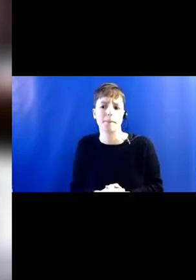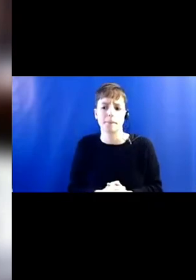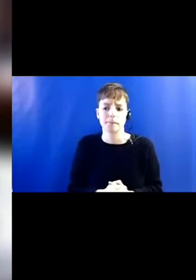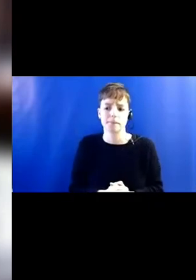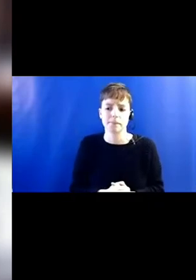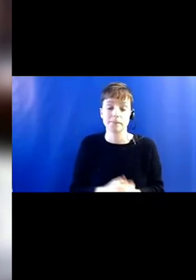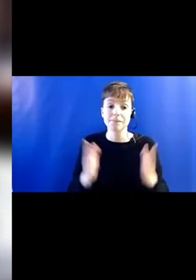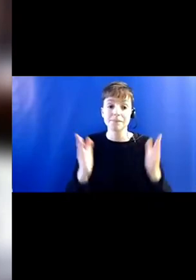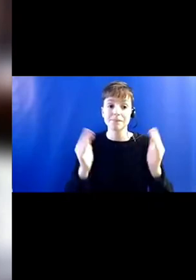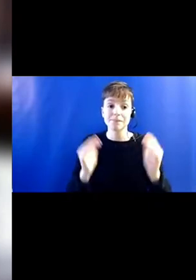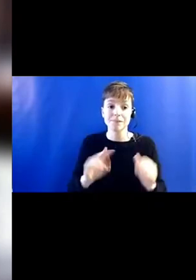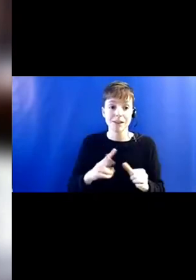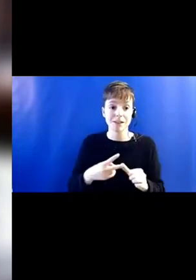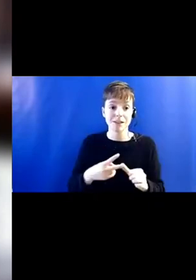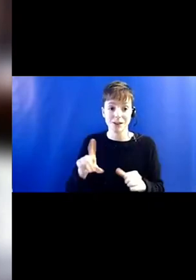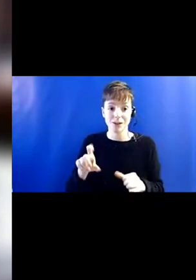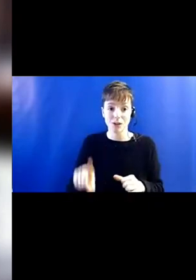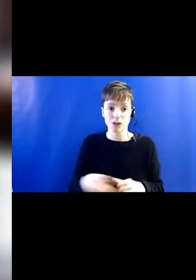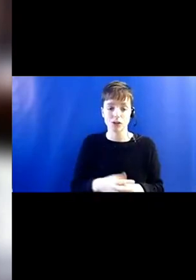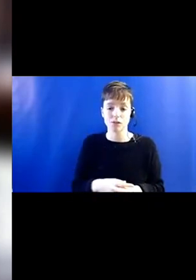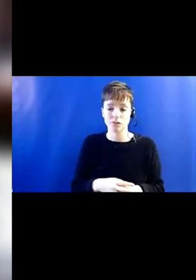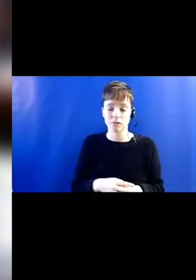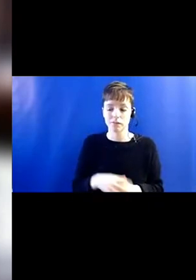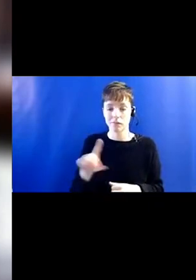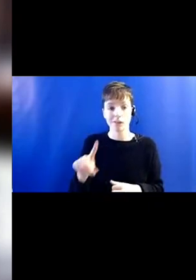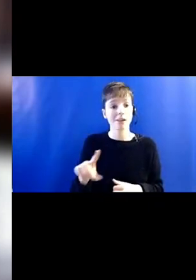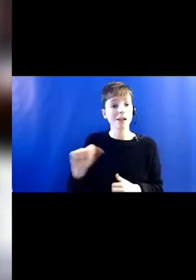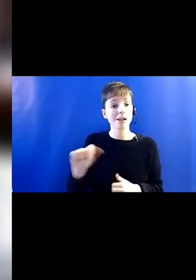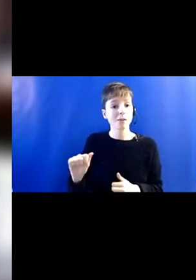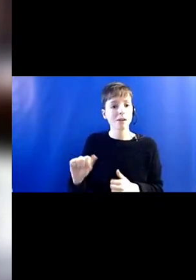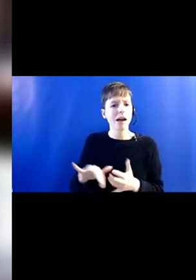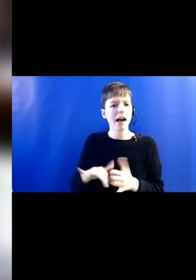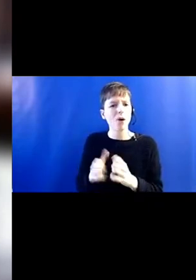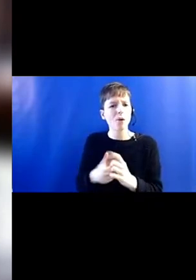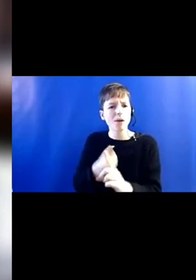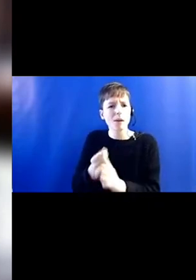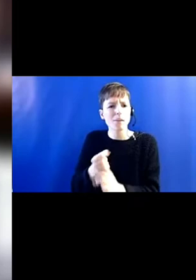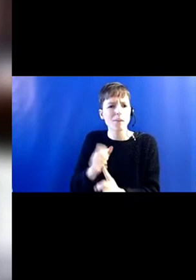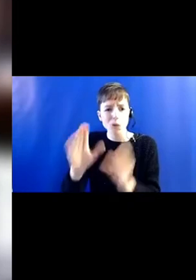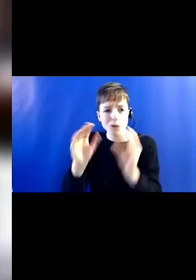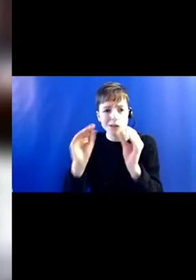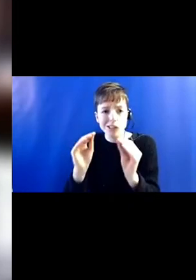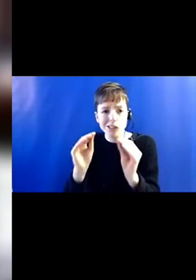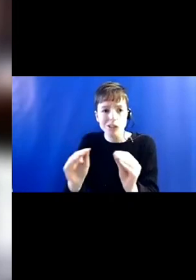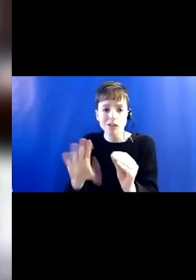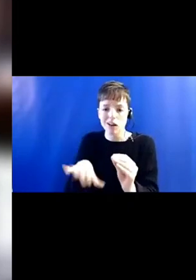Second, how does disability impact teaching and other areas of your work?